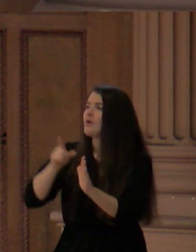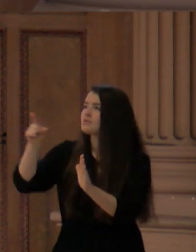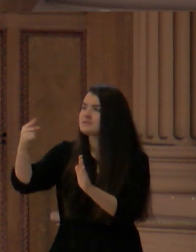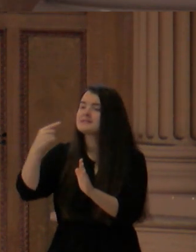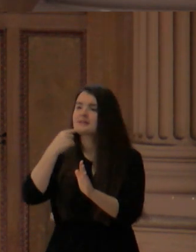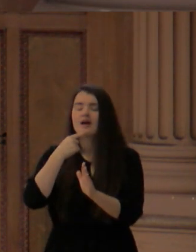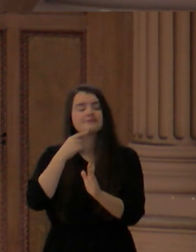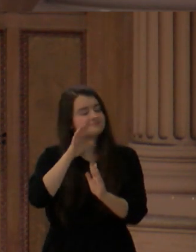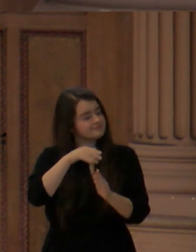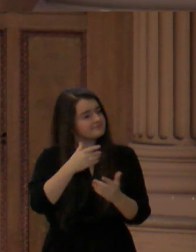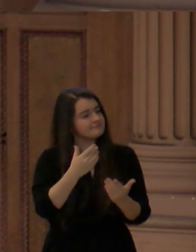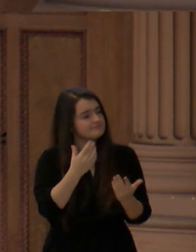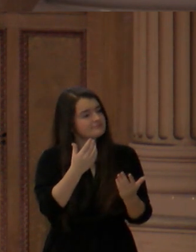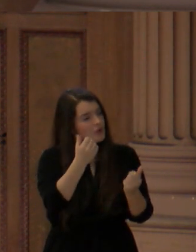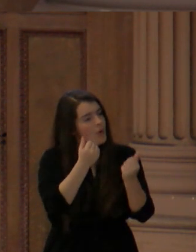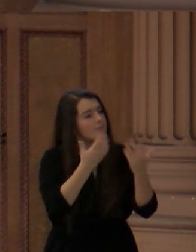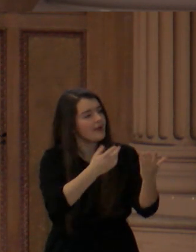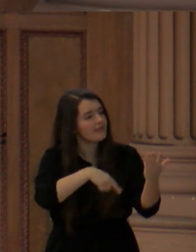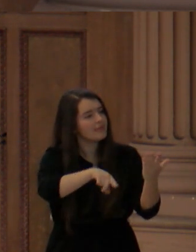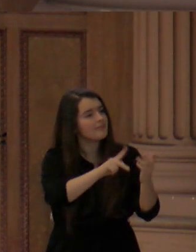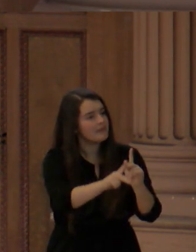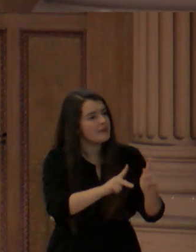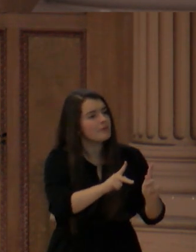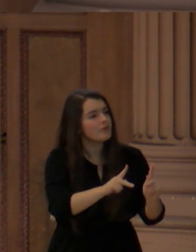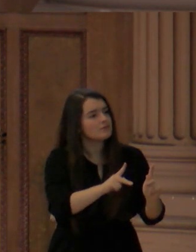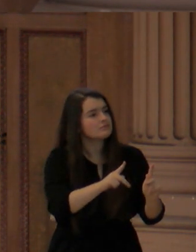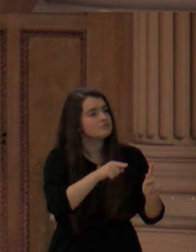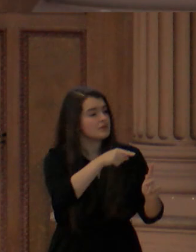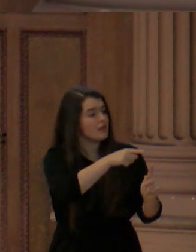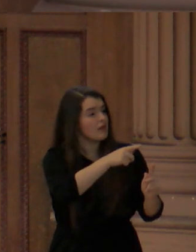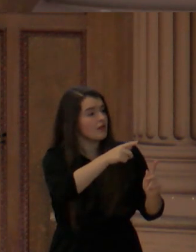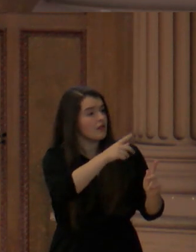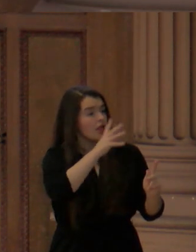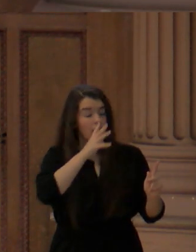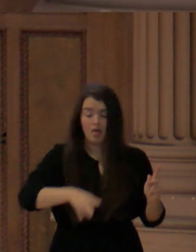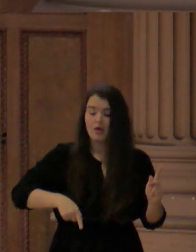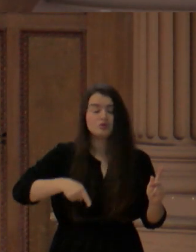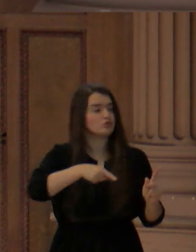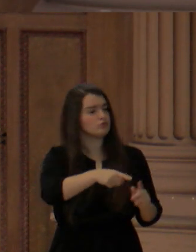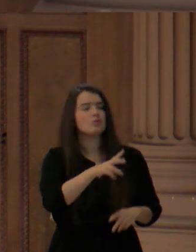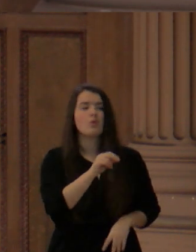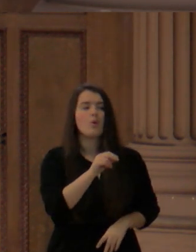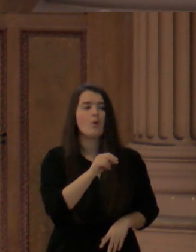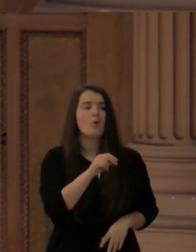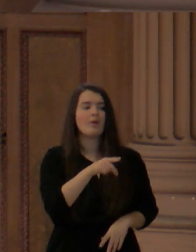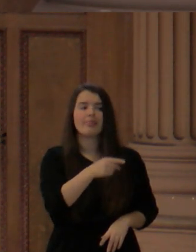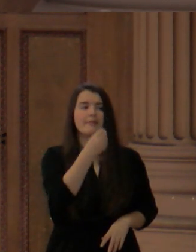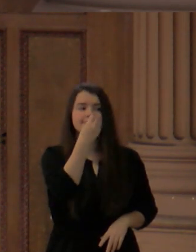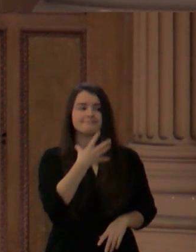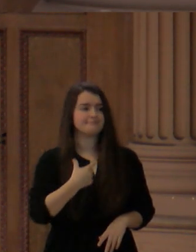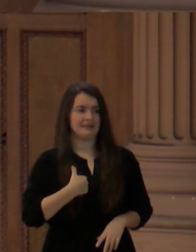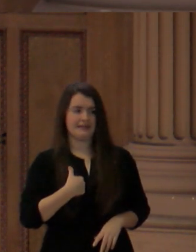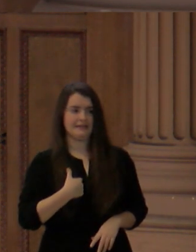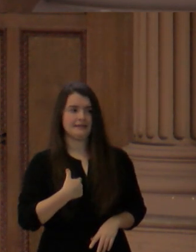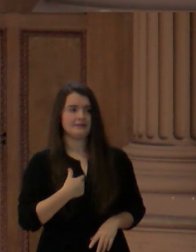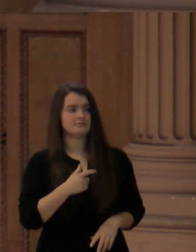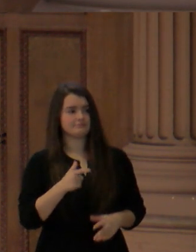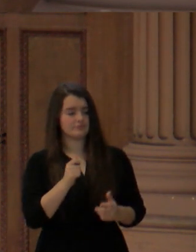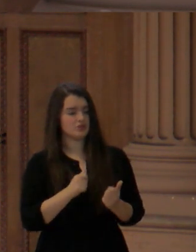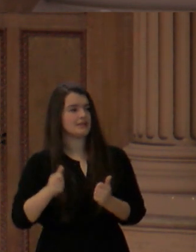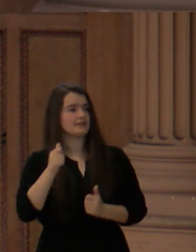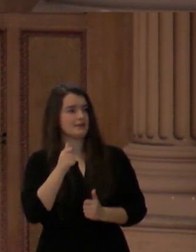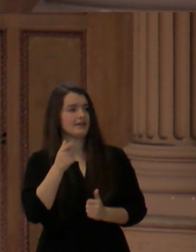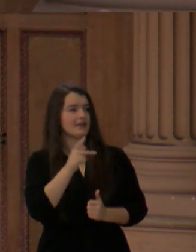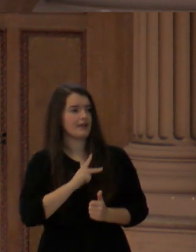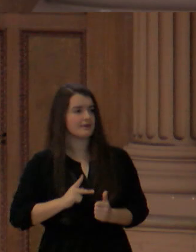people, and all that they say to you, for they have not rejected you, but they have rejected me from being king over them. According to all the deeds